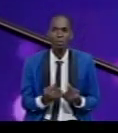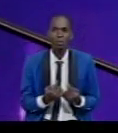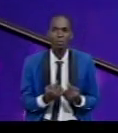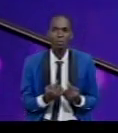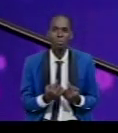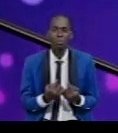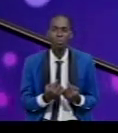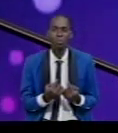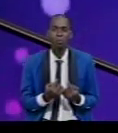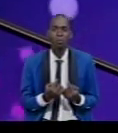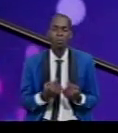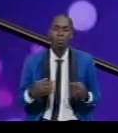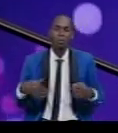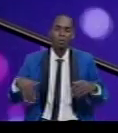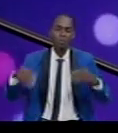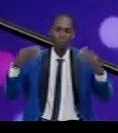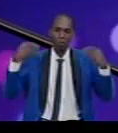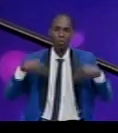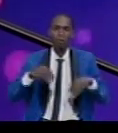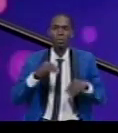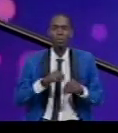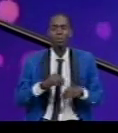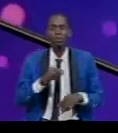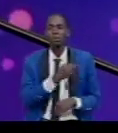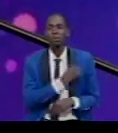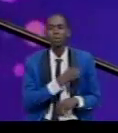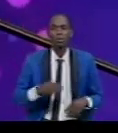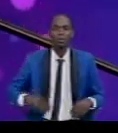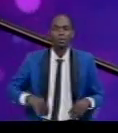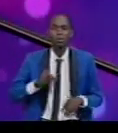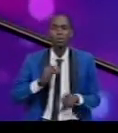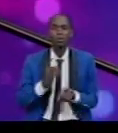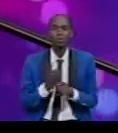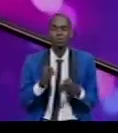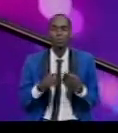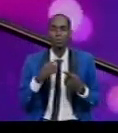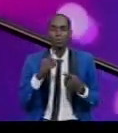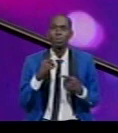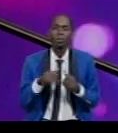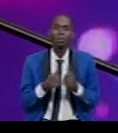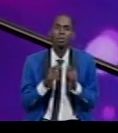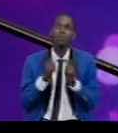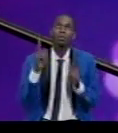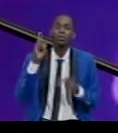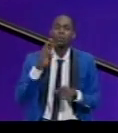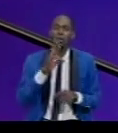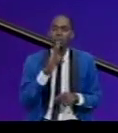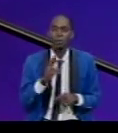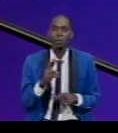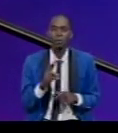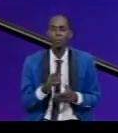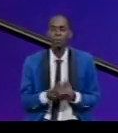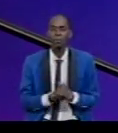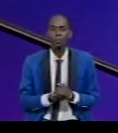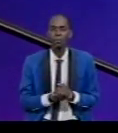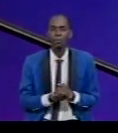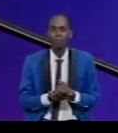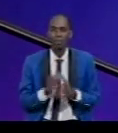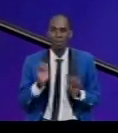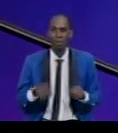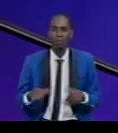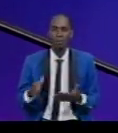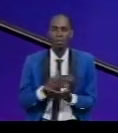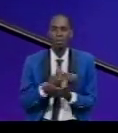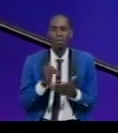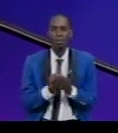clothed in majesty, that we just want to say how great you are. So can we do that together and